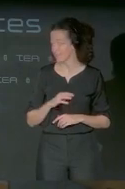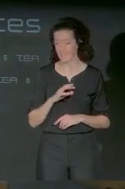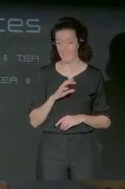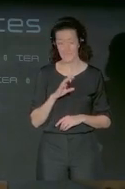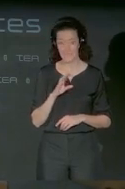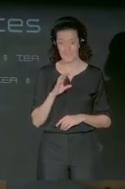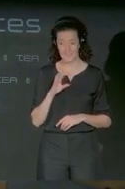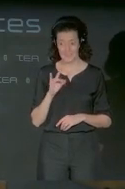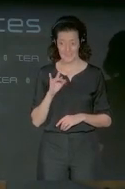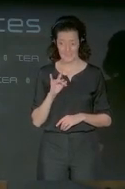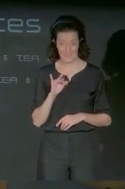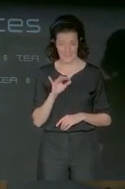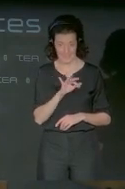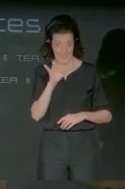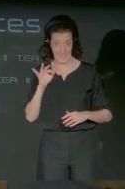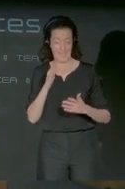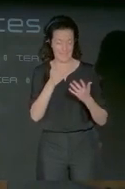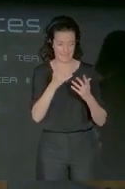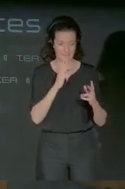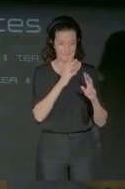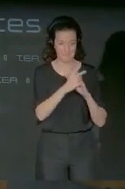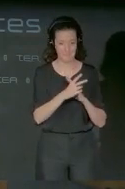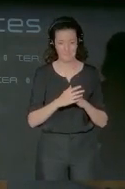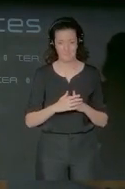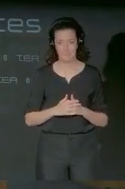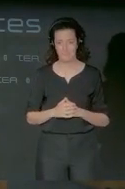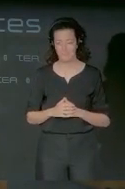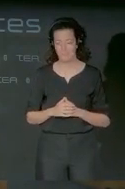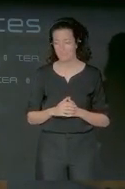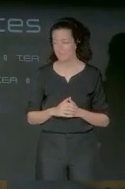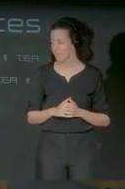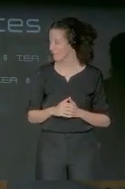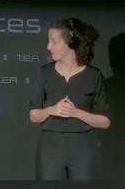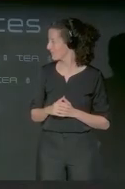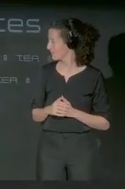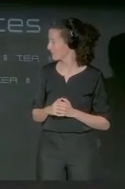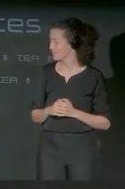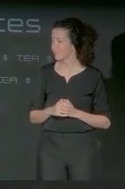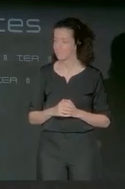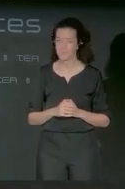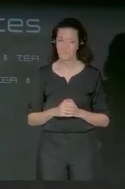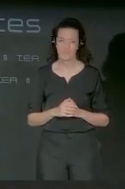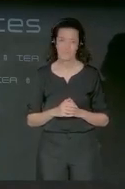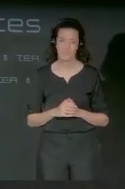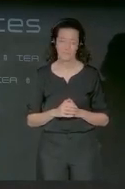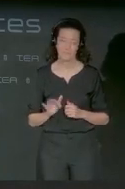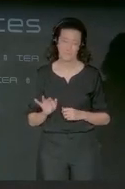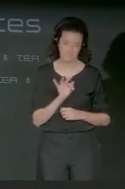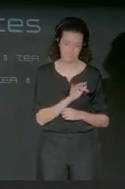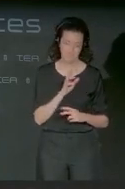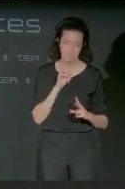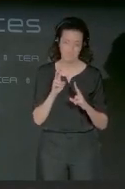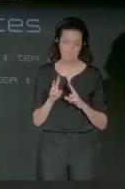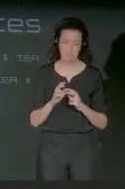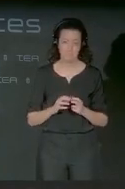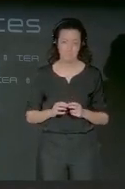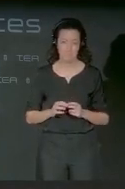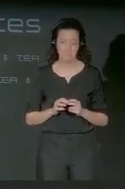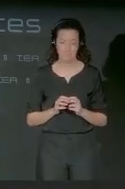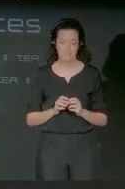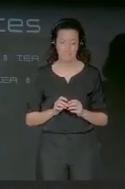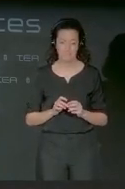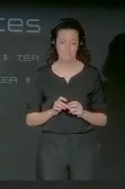I think in all these games, and I have to disclose, I'm not personally a big